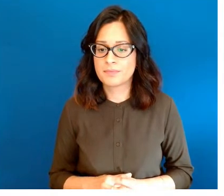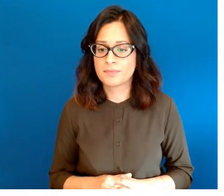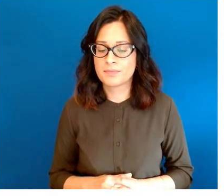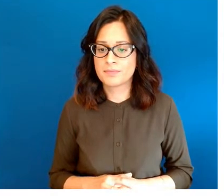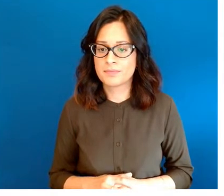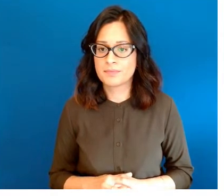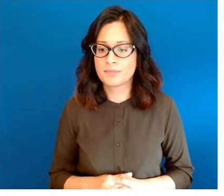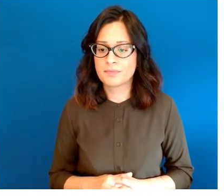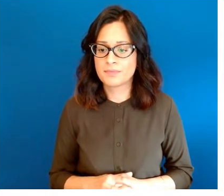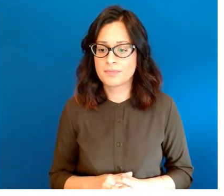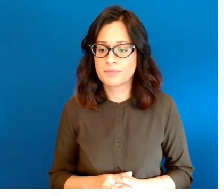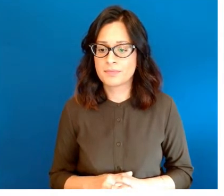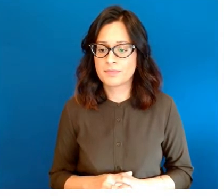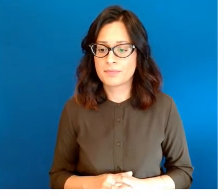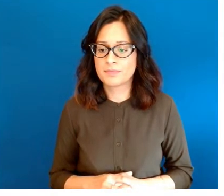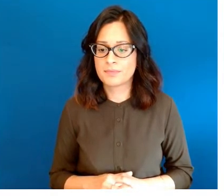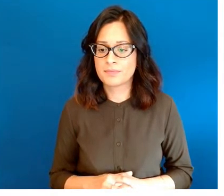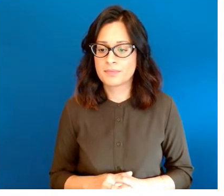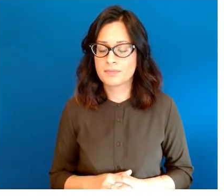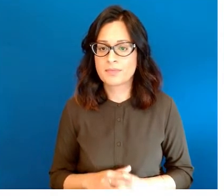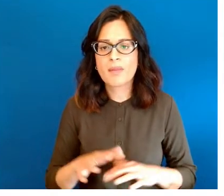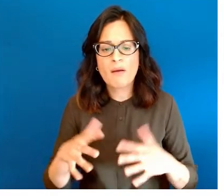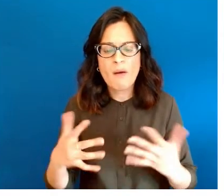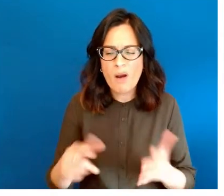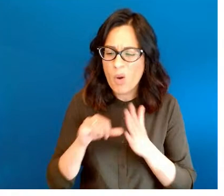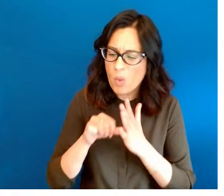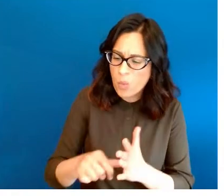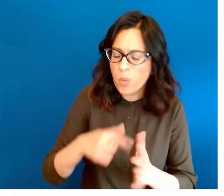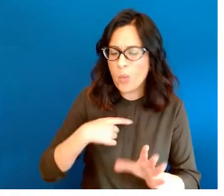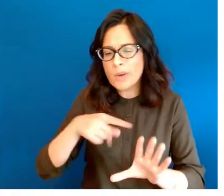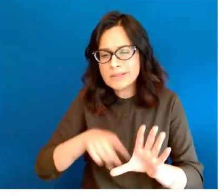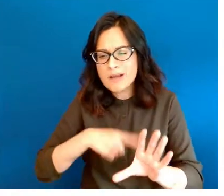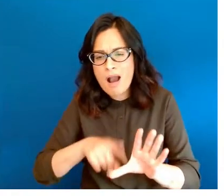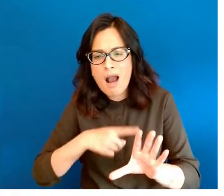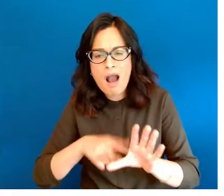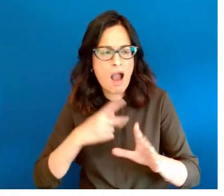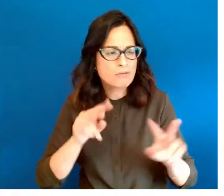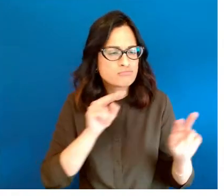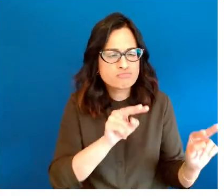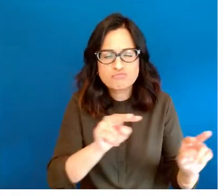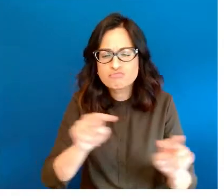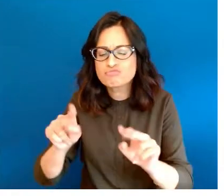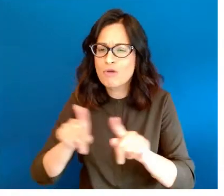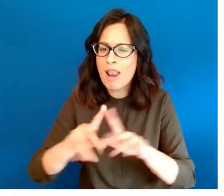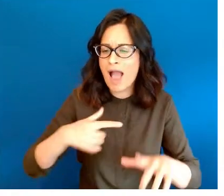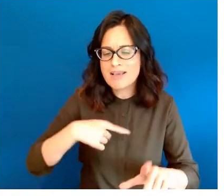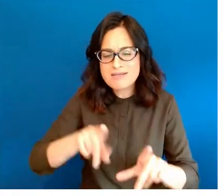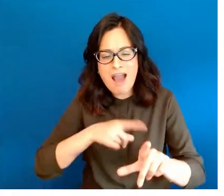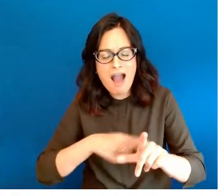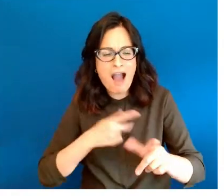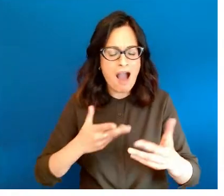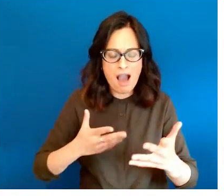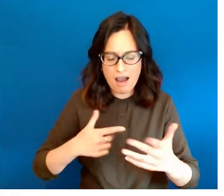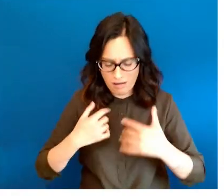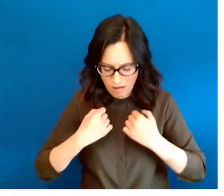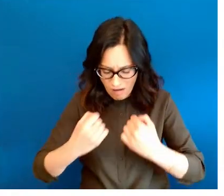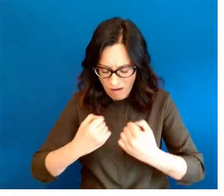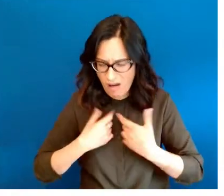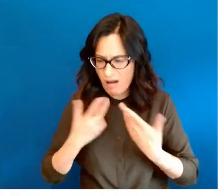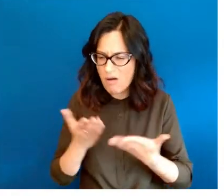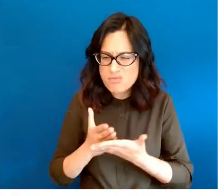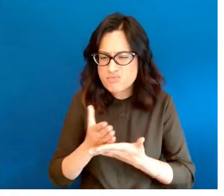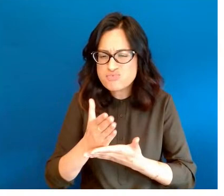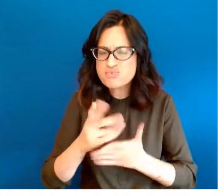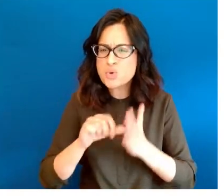It's quite hard, especially when you're young, to watch, like being that young going through something like that is quite hard and